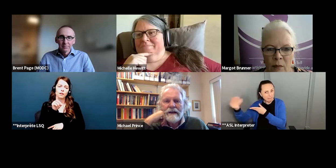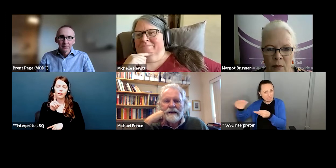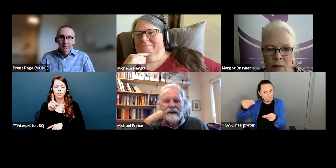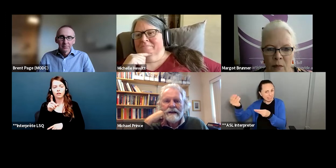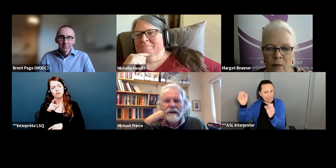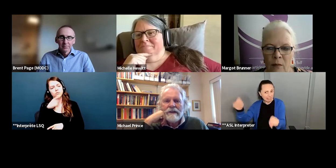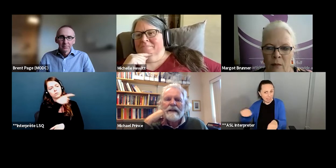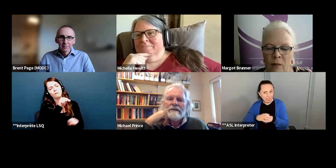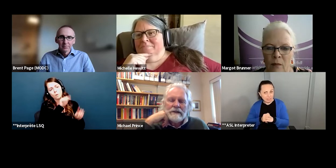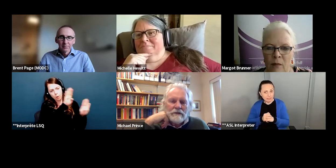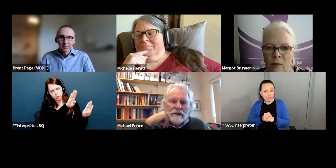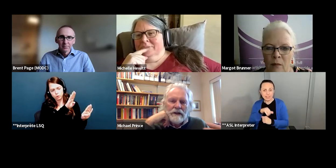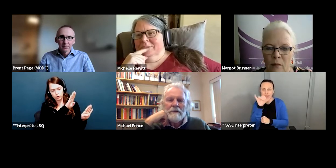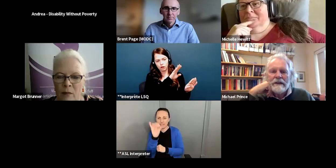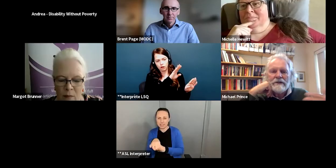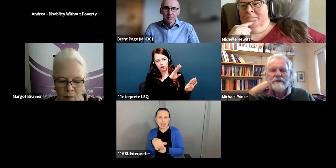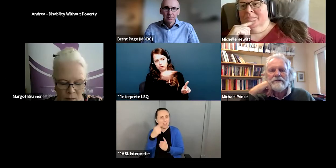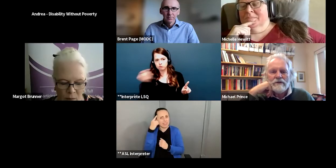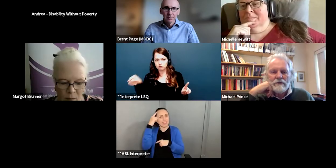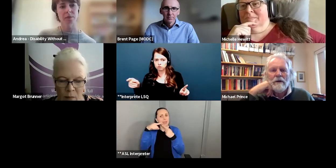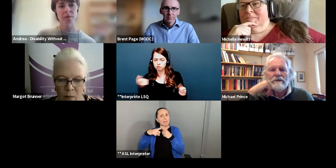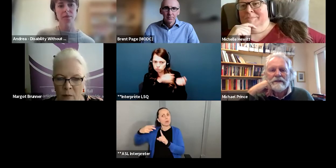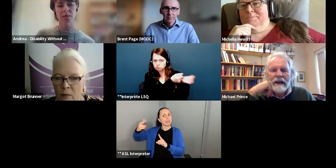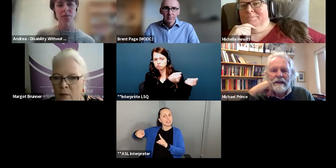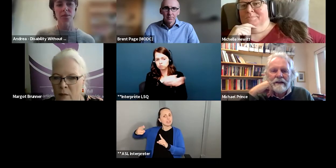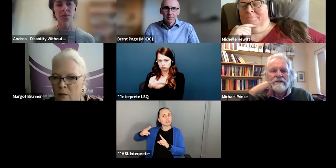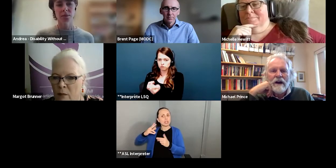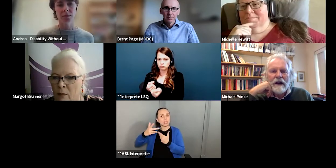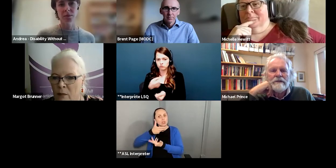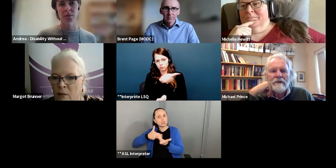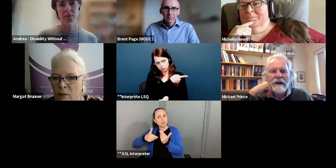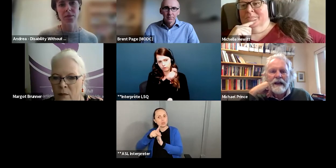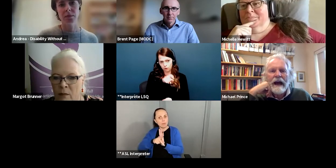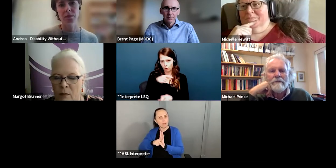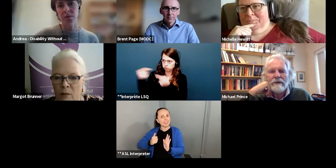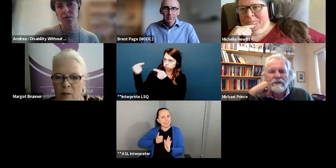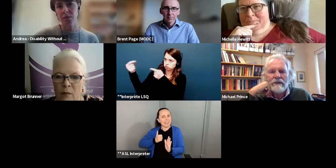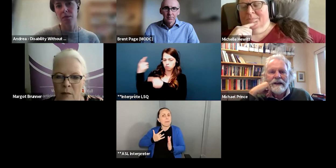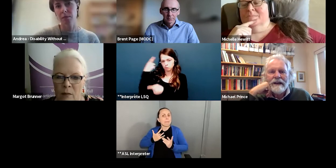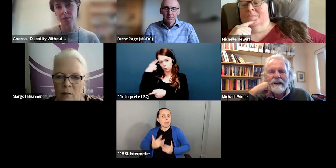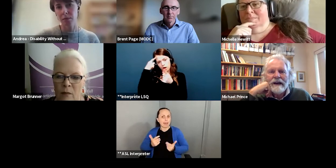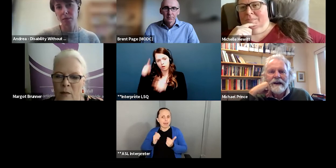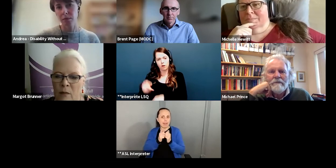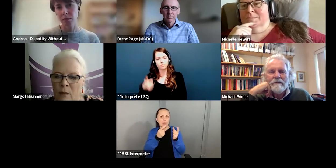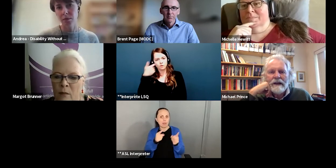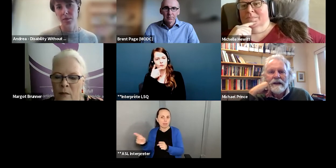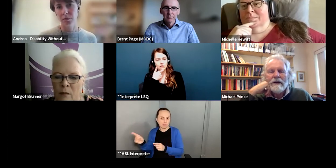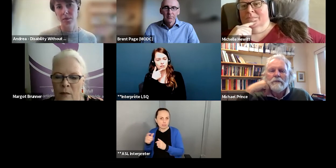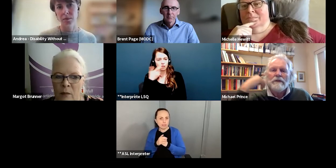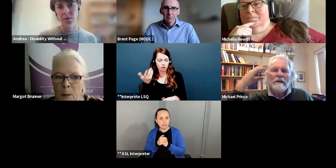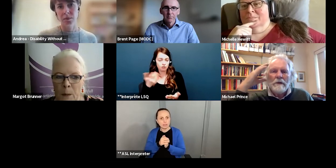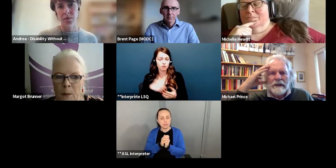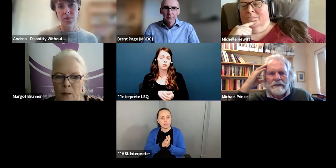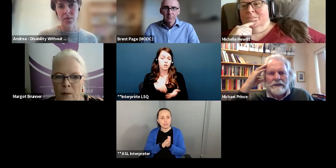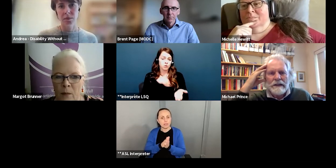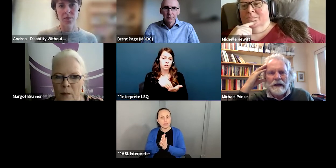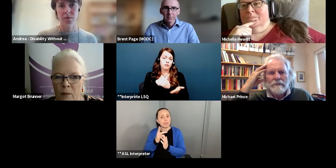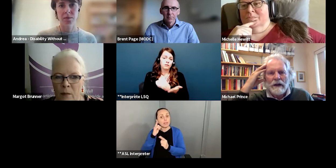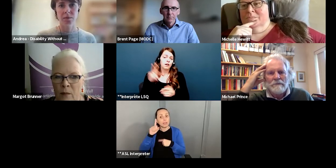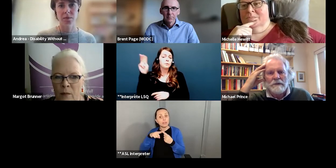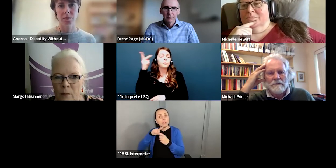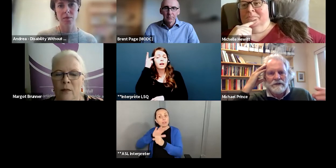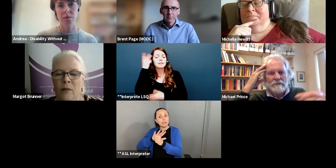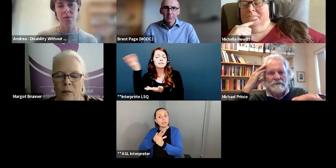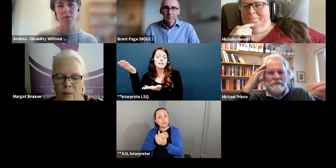So that's, when you think about the history of social policy in Canada, that's often the way it happens. We think about the guaranteed